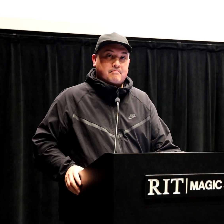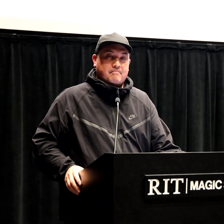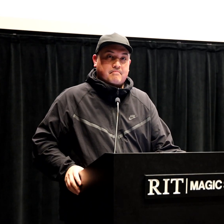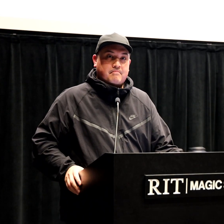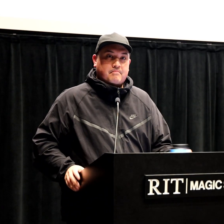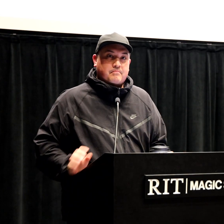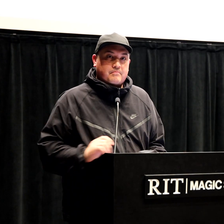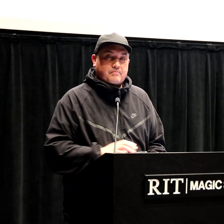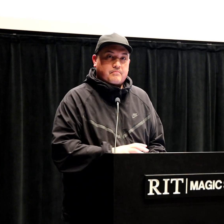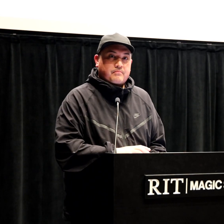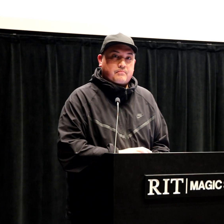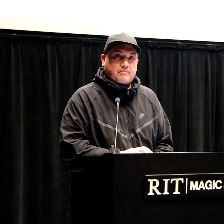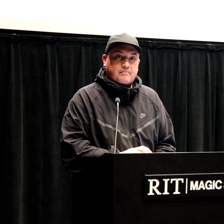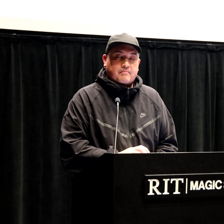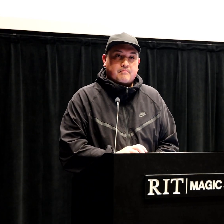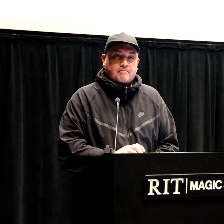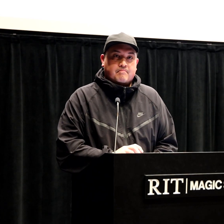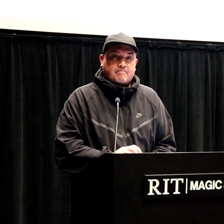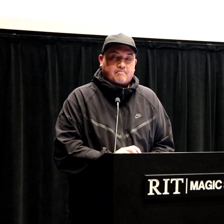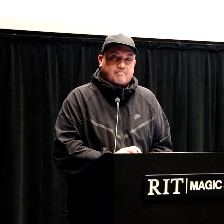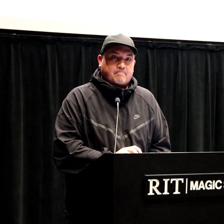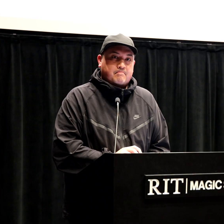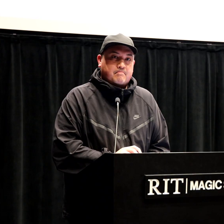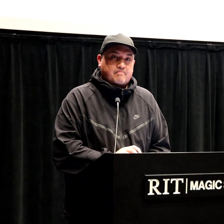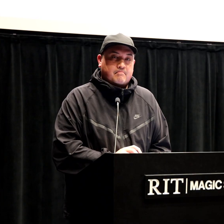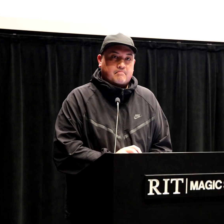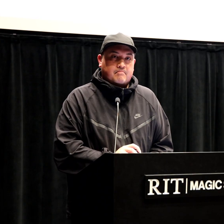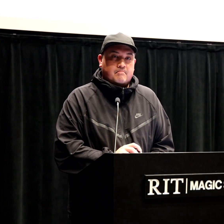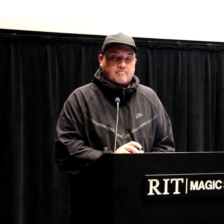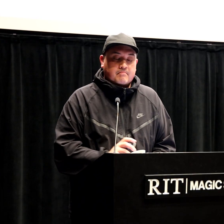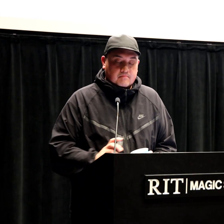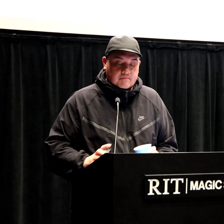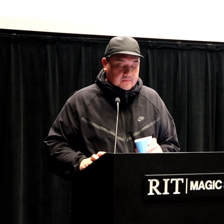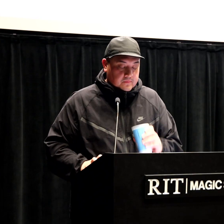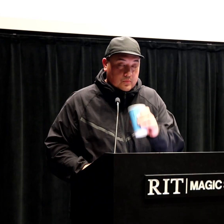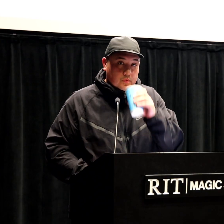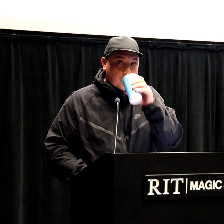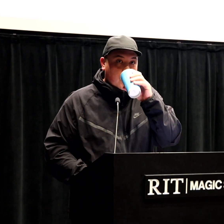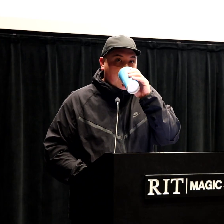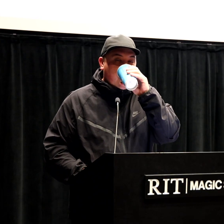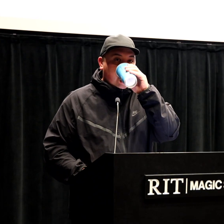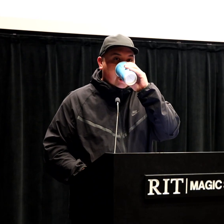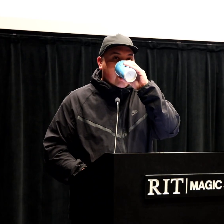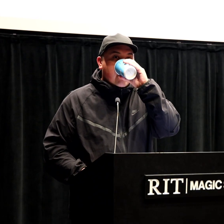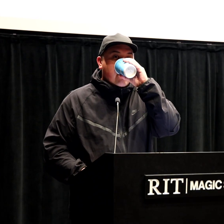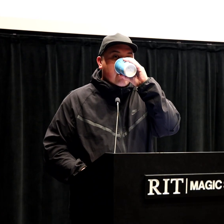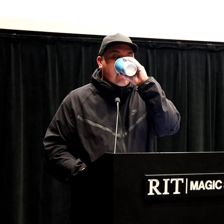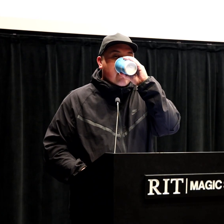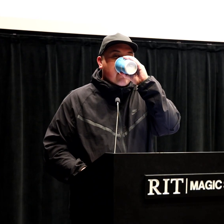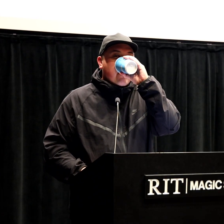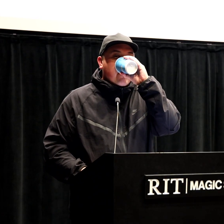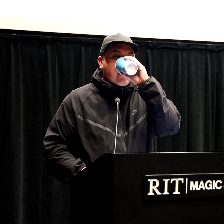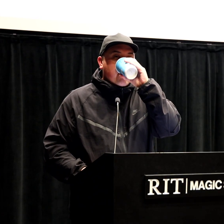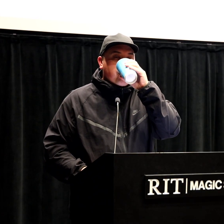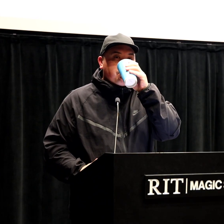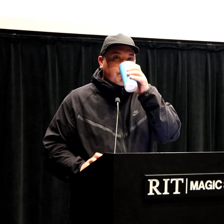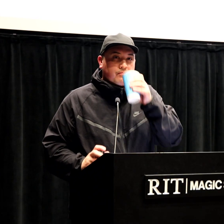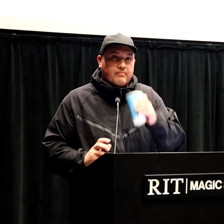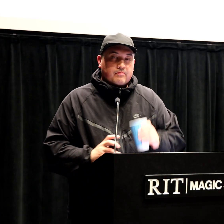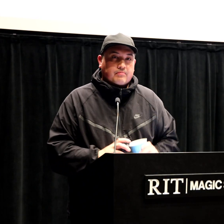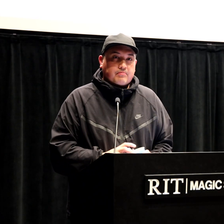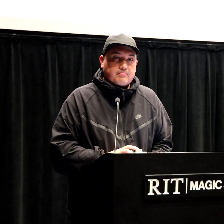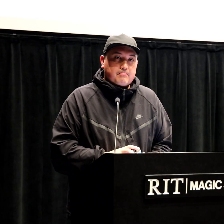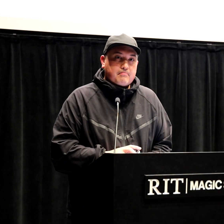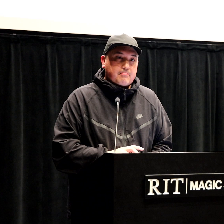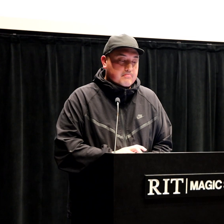You talked about being overly persistent when you were showing the emails that you would send when you were still in college. And I wanted